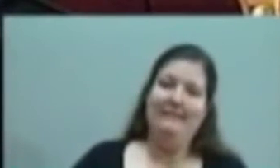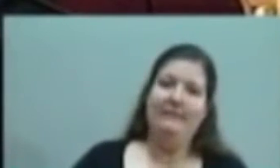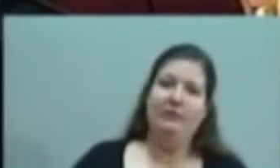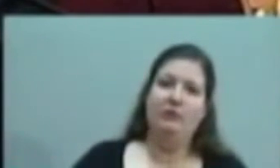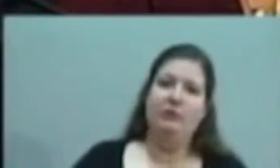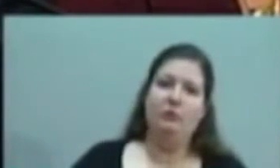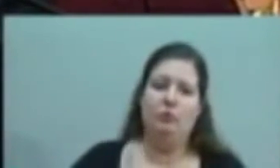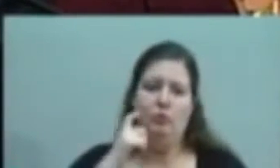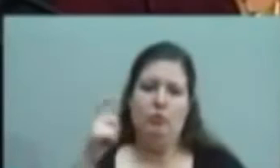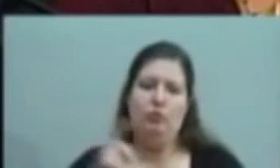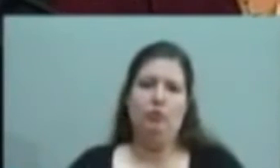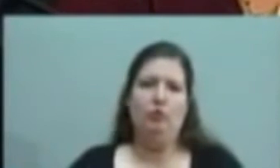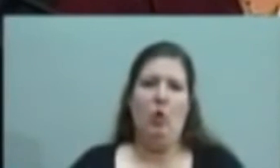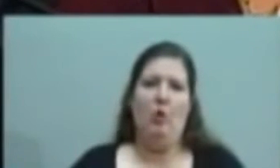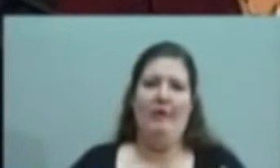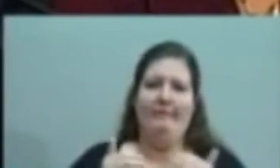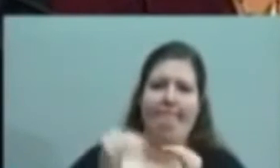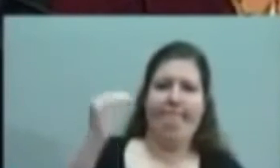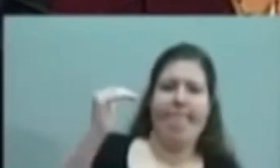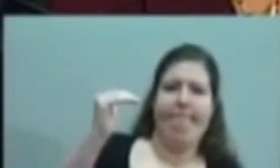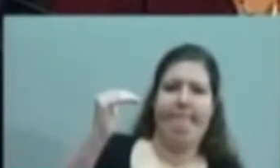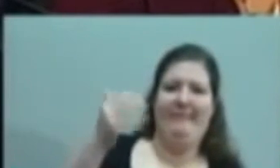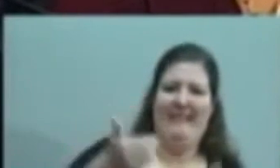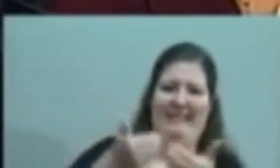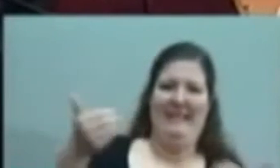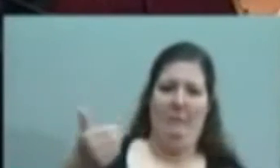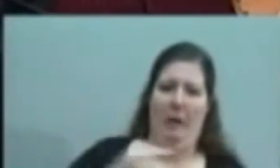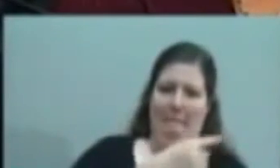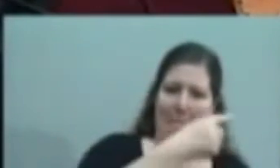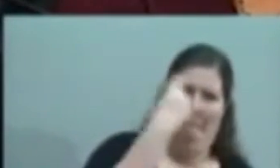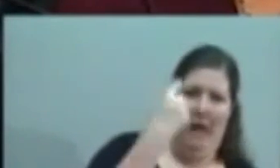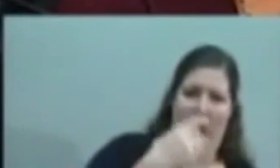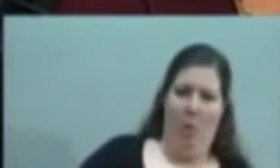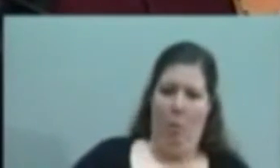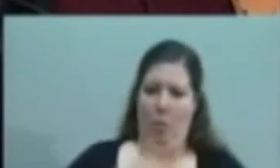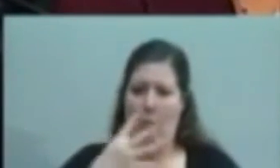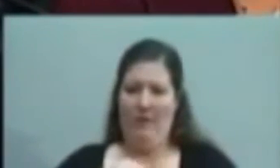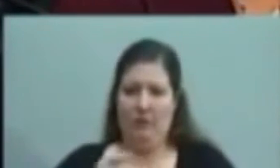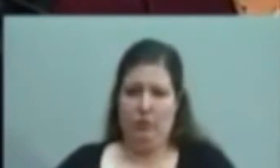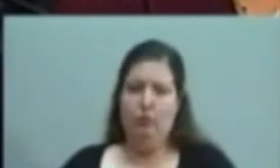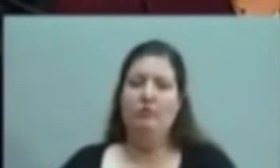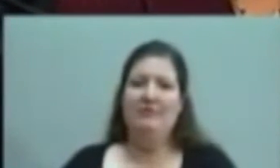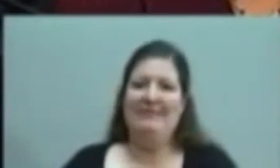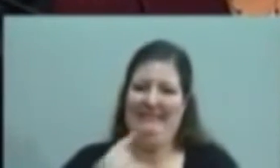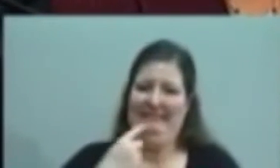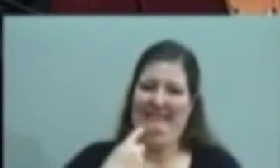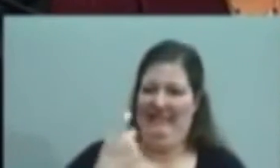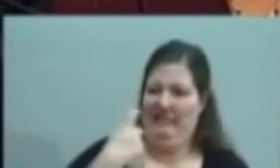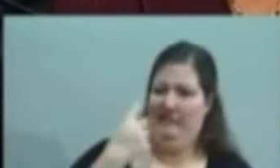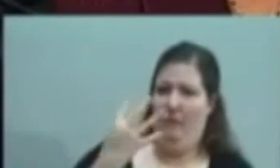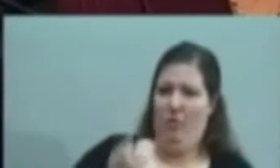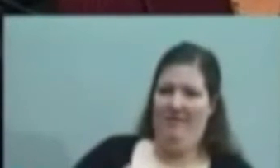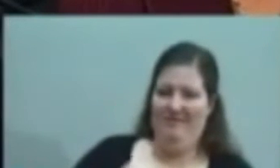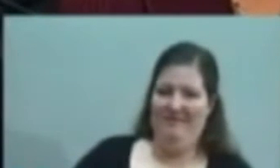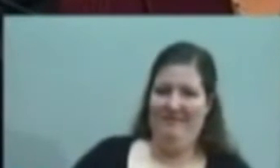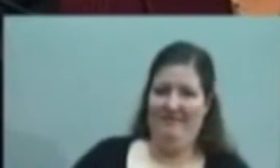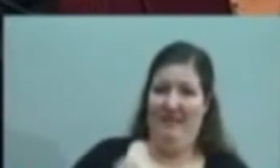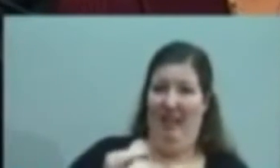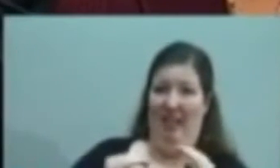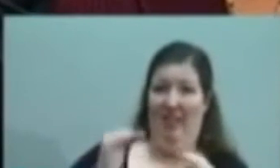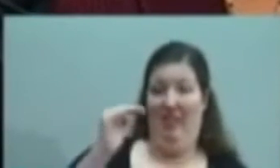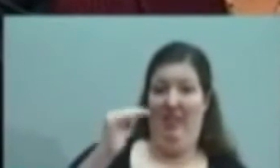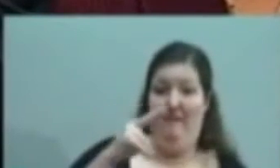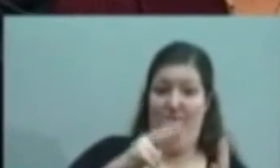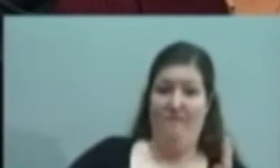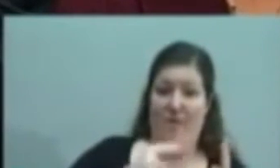achievement gap separating black and white students. And it said that in the last 4 years in Jefferson County, the gap in reading and